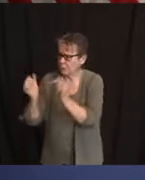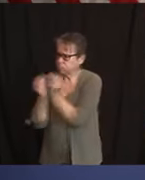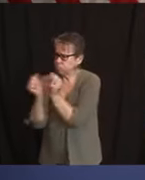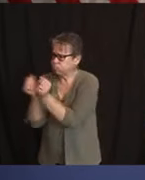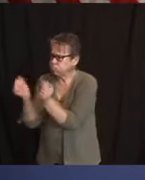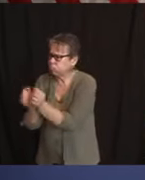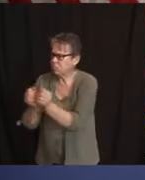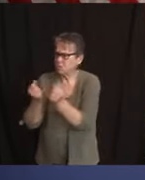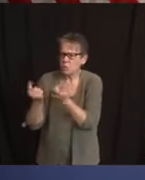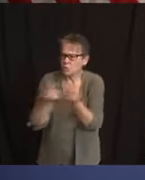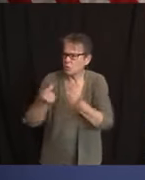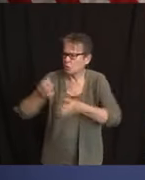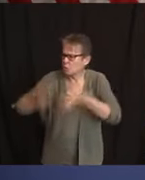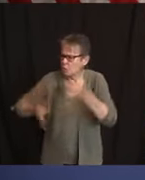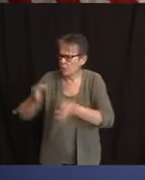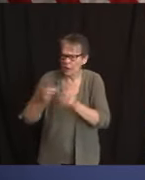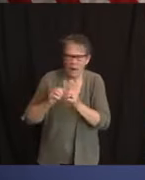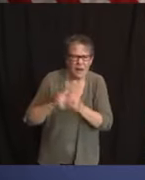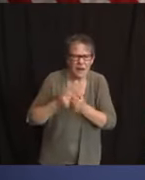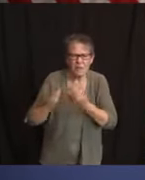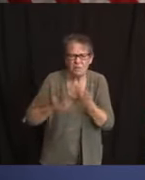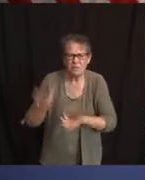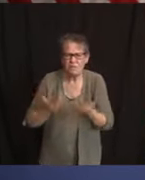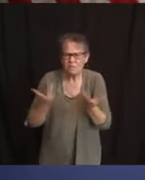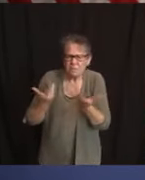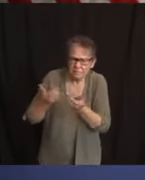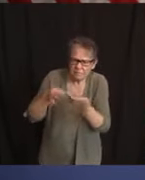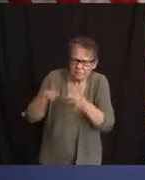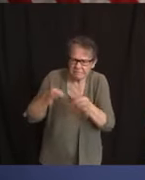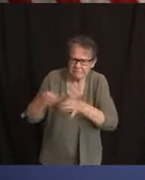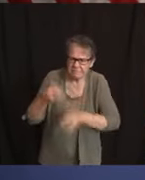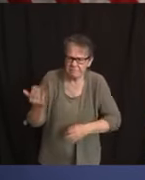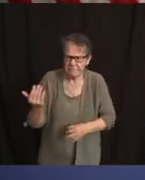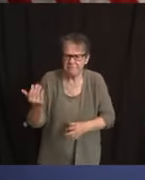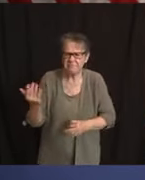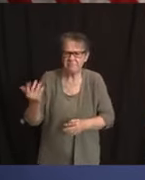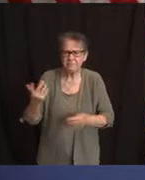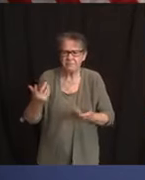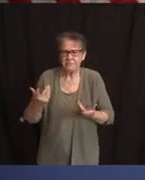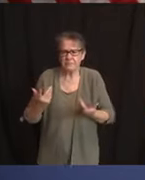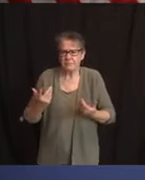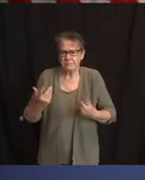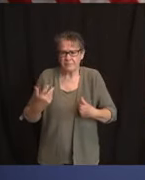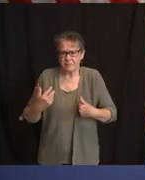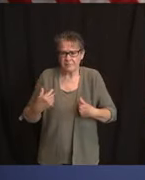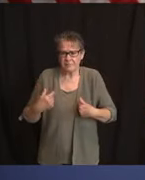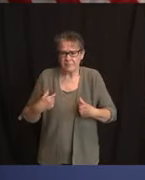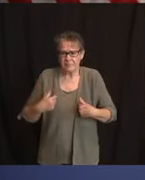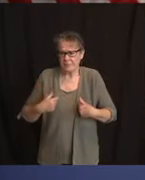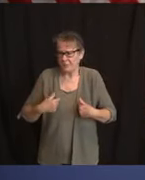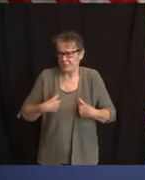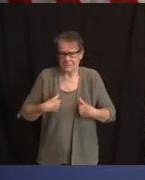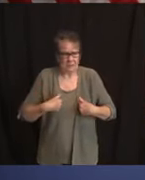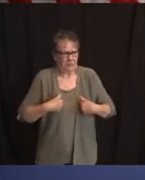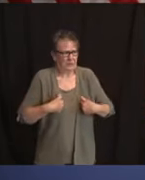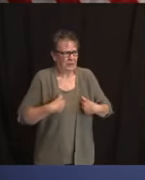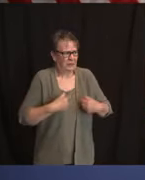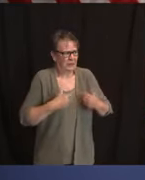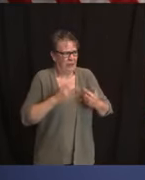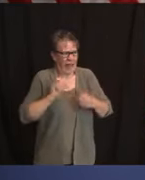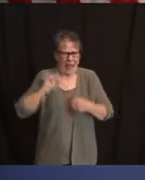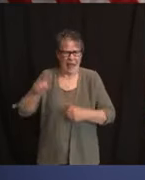to weigh in. I couldn't hear you, Matt. I said, I'm not sure if the colonel has a better idea. I don't know offhand, but we can ask the attorney